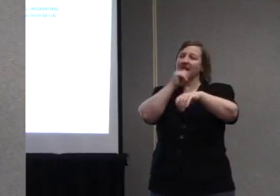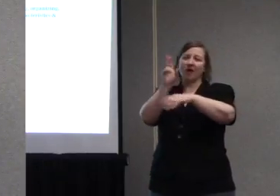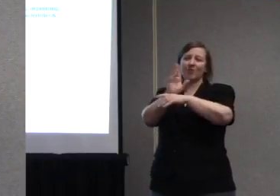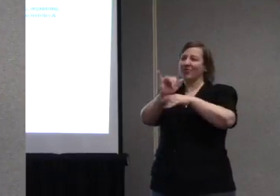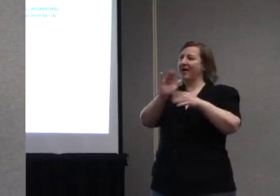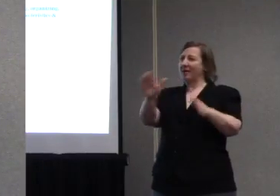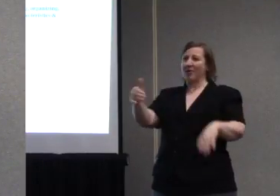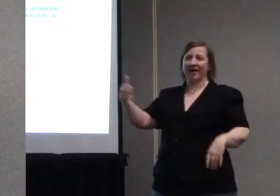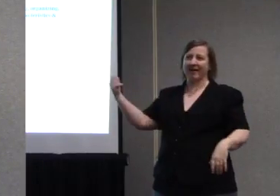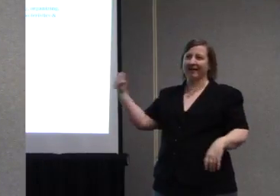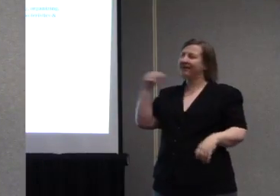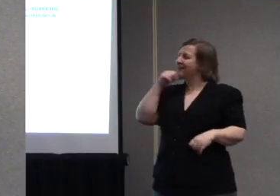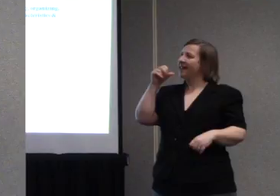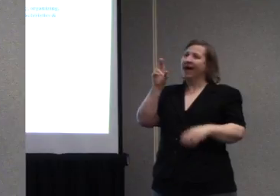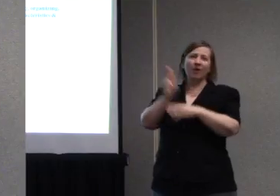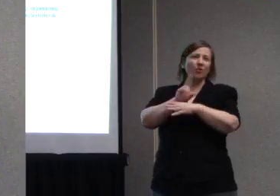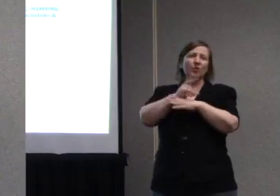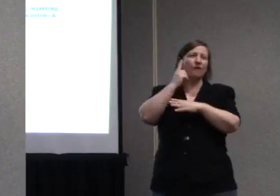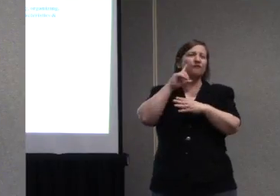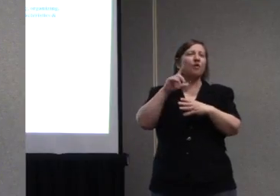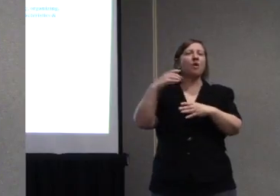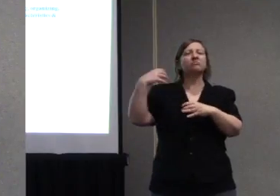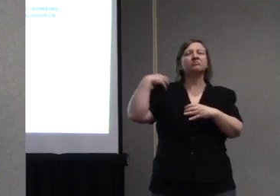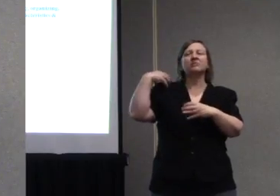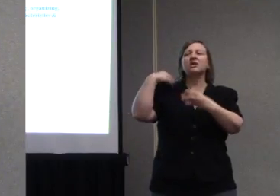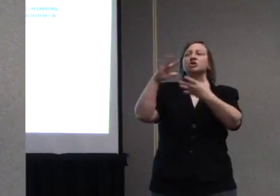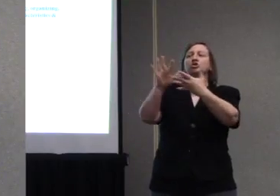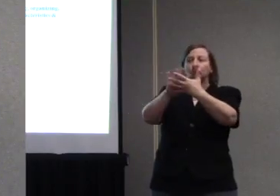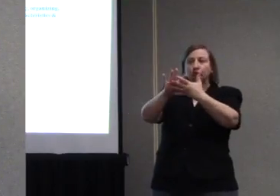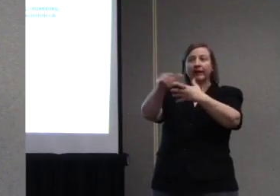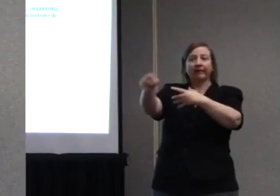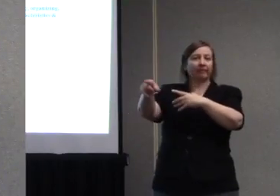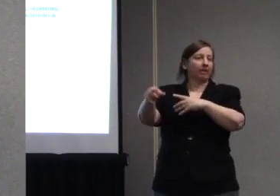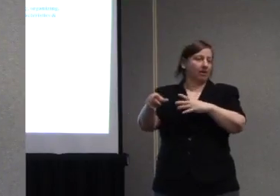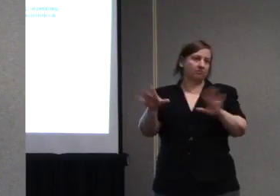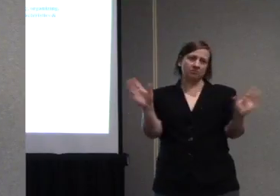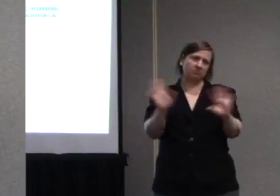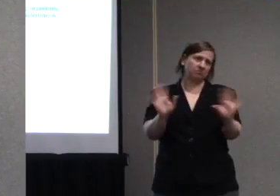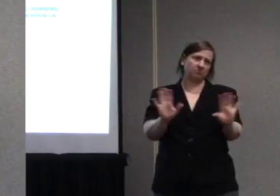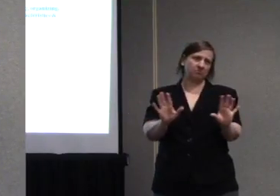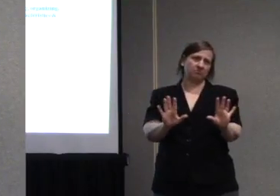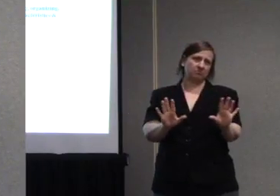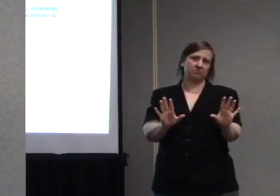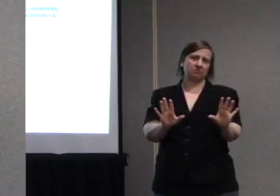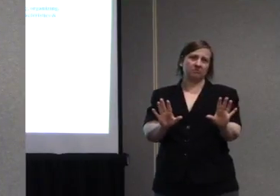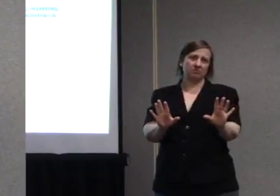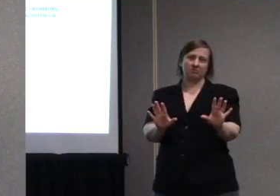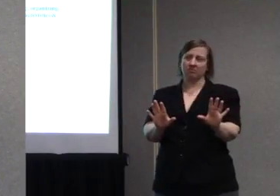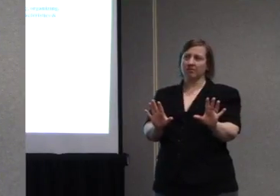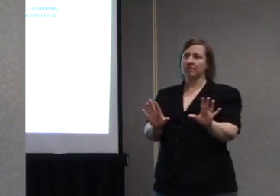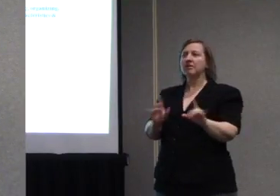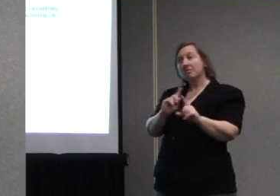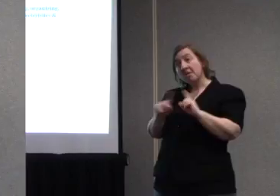big disclaimers on all 3 of the instruments. This is not to be used as an employment screening tool.